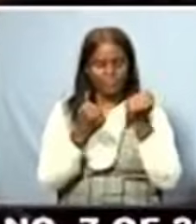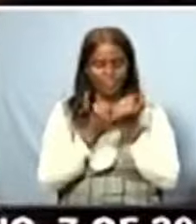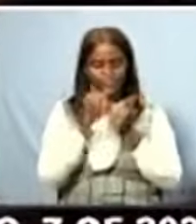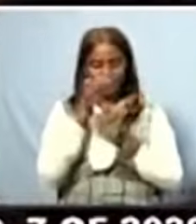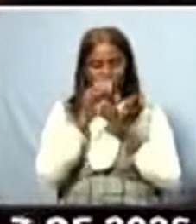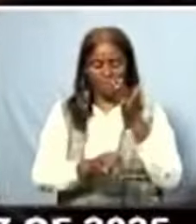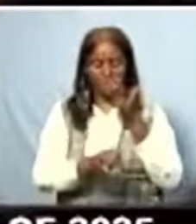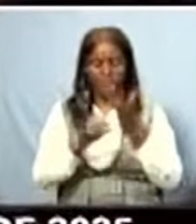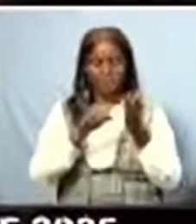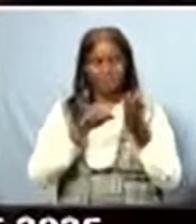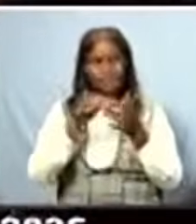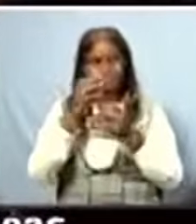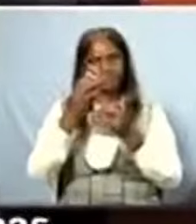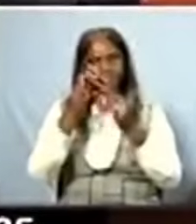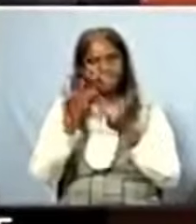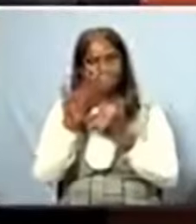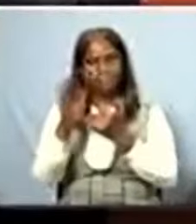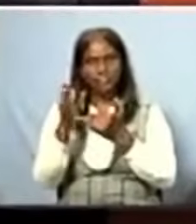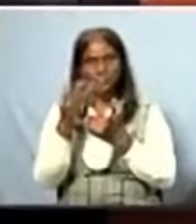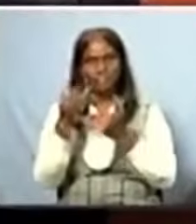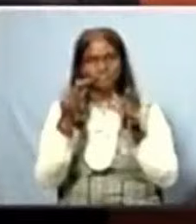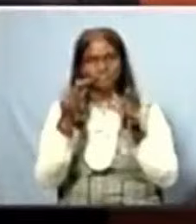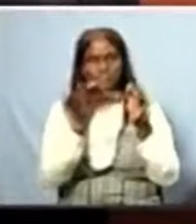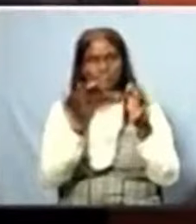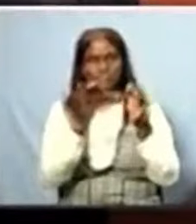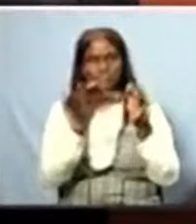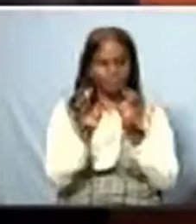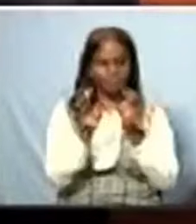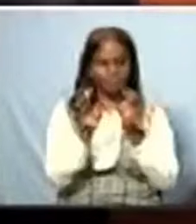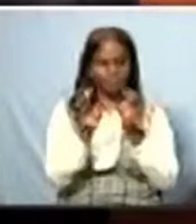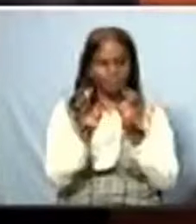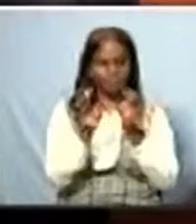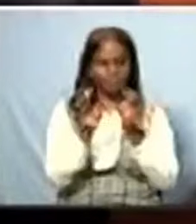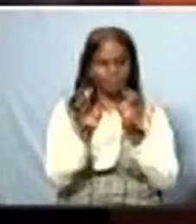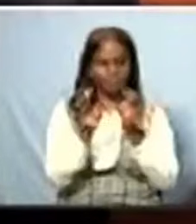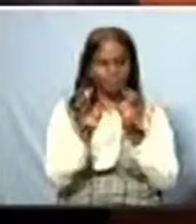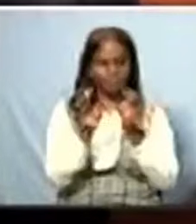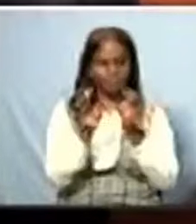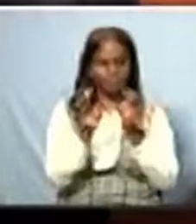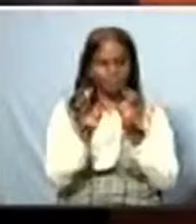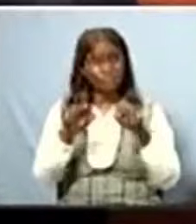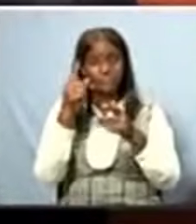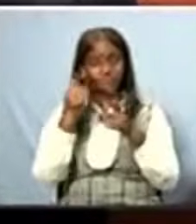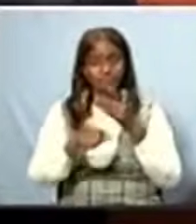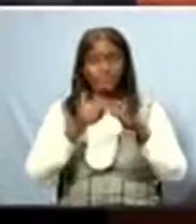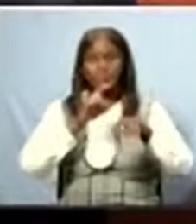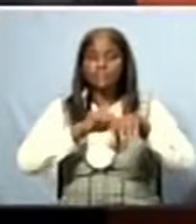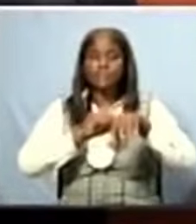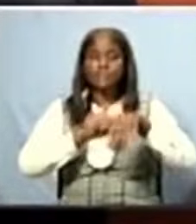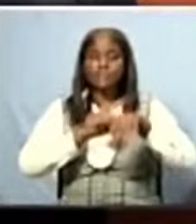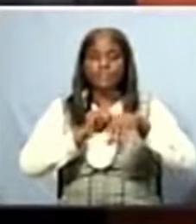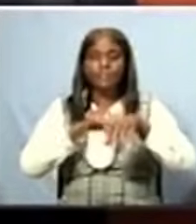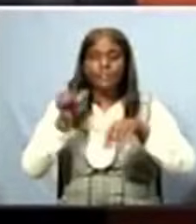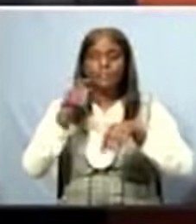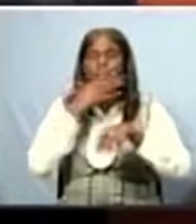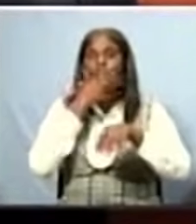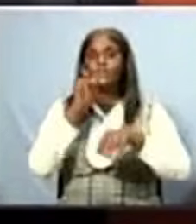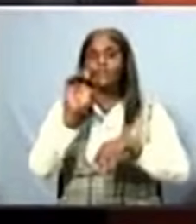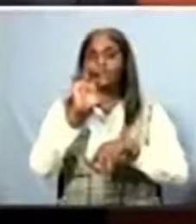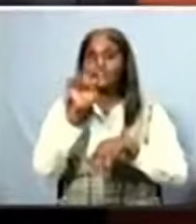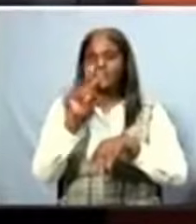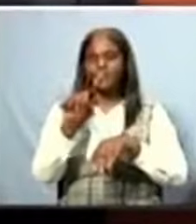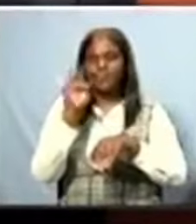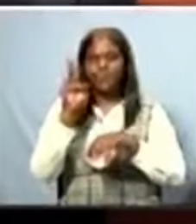for delimitation of constituencies. I would like to find out, Chair, at what stage the Commission is going